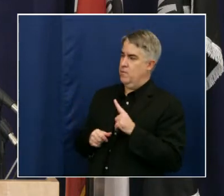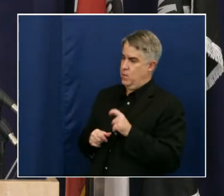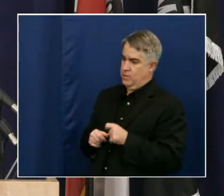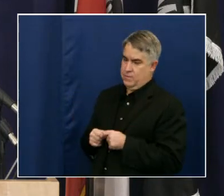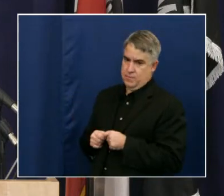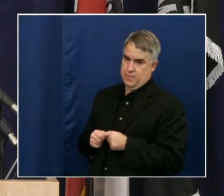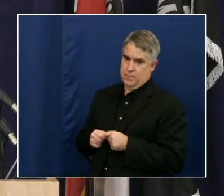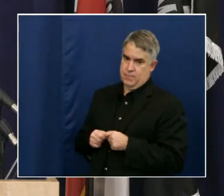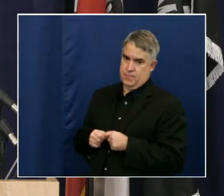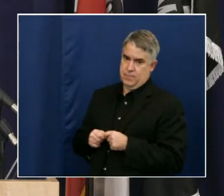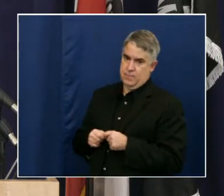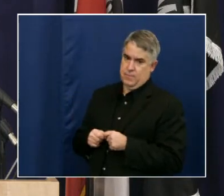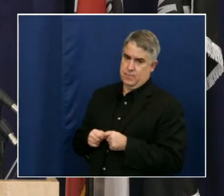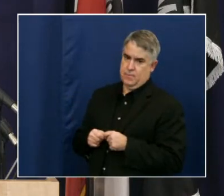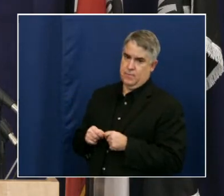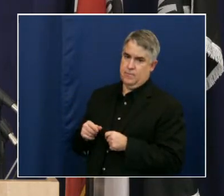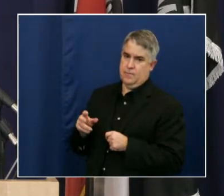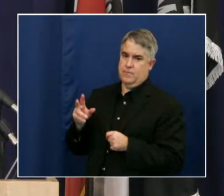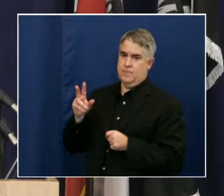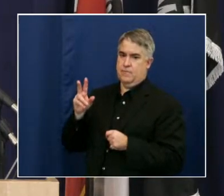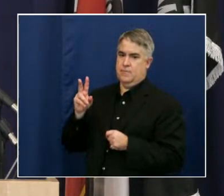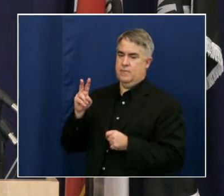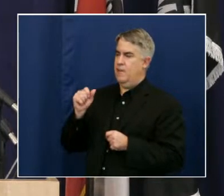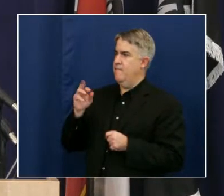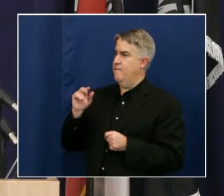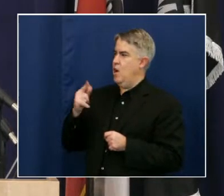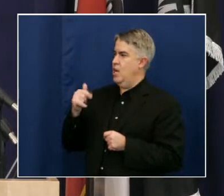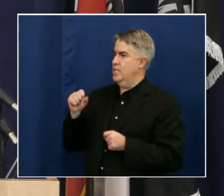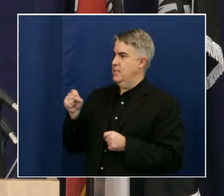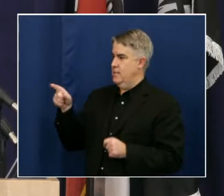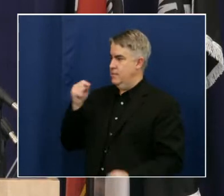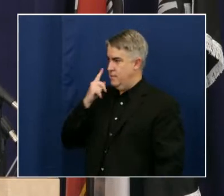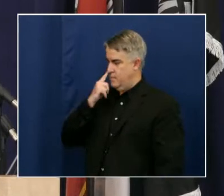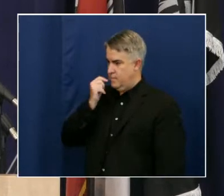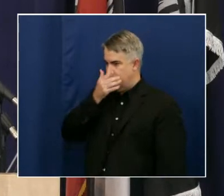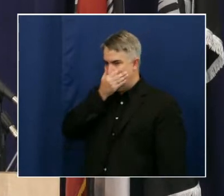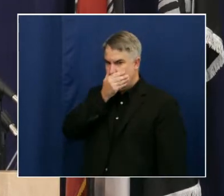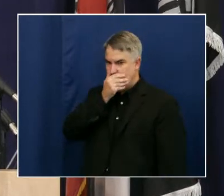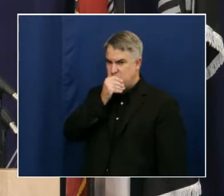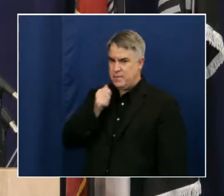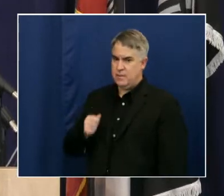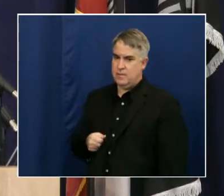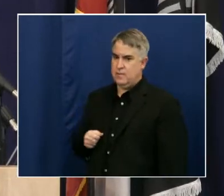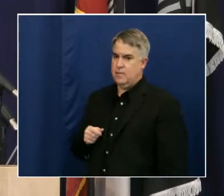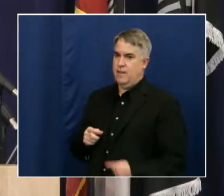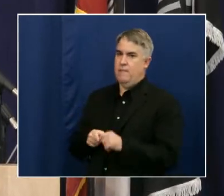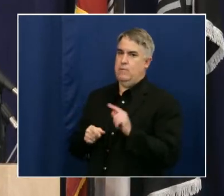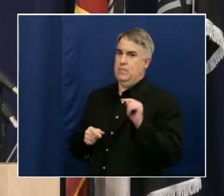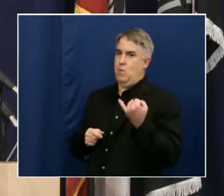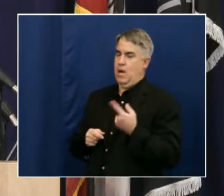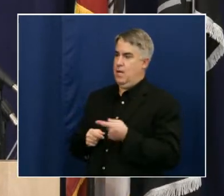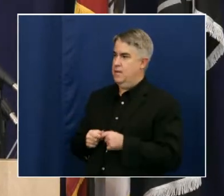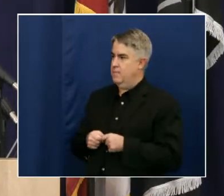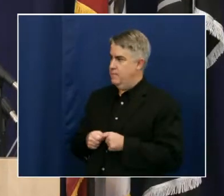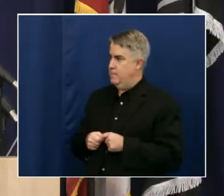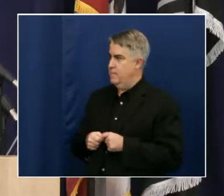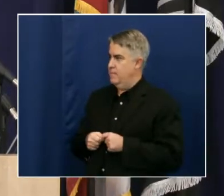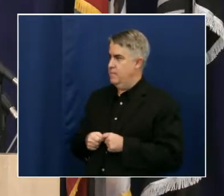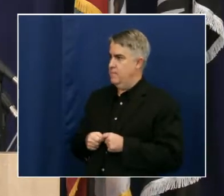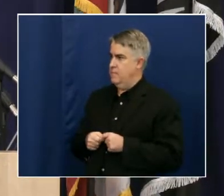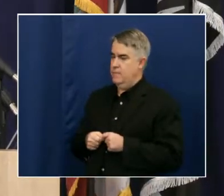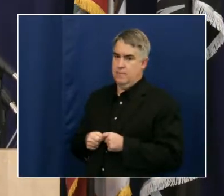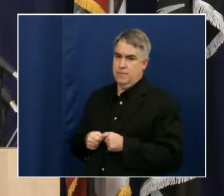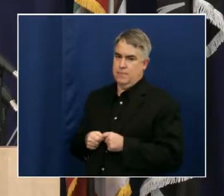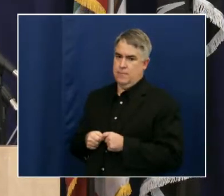Supervisor Vargas from Nelly Cervantes with El Imparcial Tijuana. She asks, Supervisor Vargas mentioned